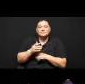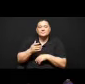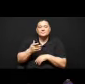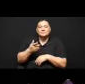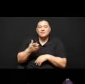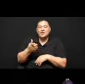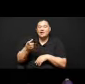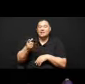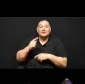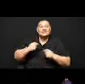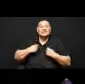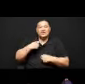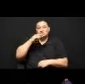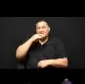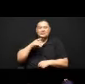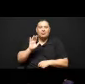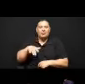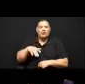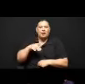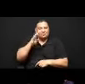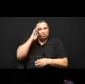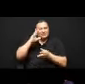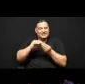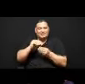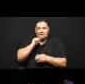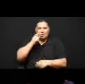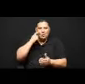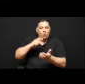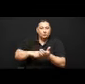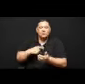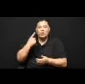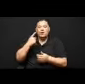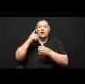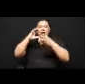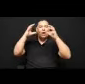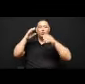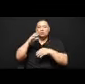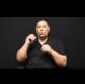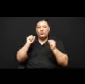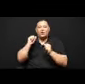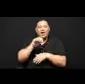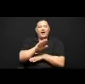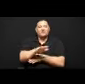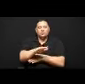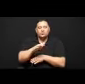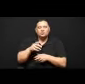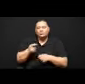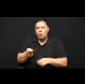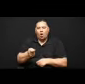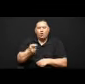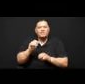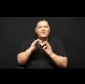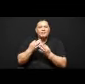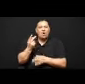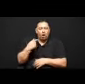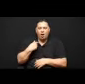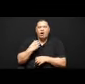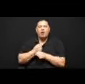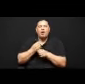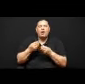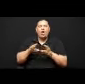One cloudy winter afternoon, walking the family dog, I got lost in the desert beyond your cracked doorway